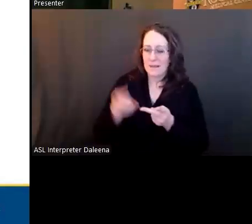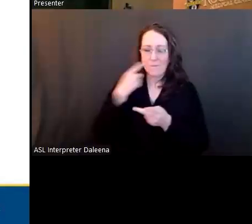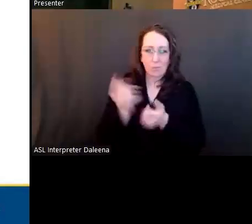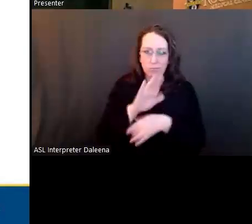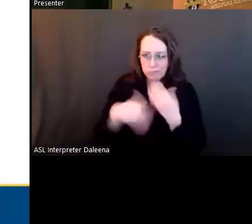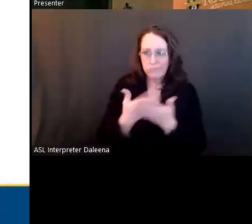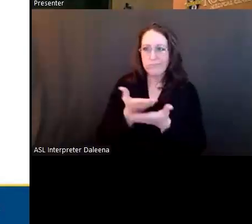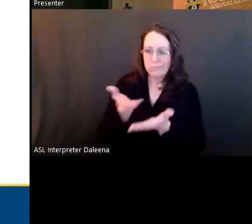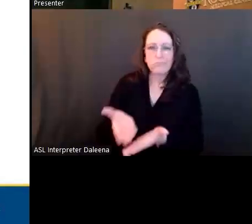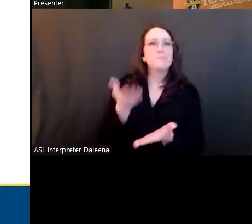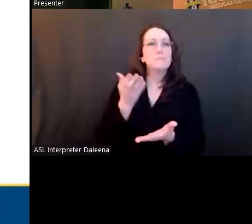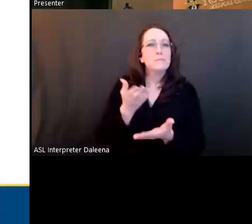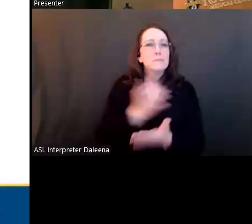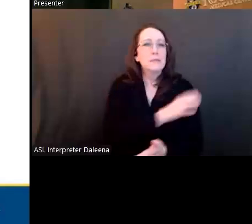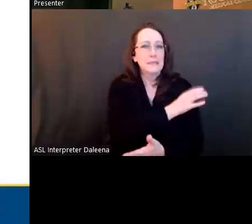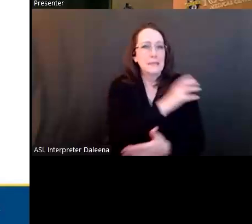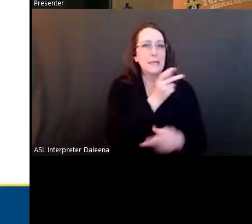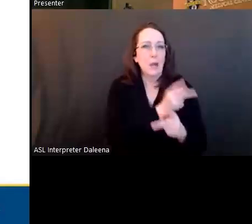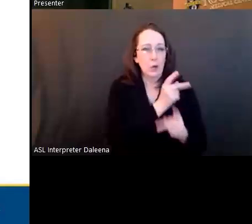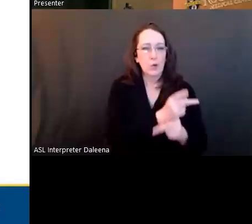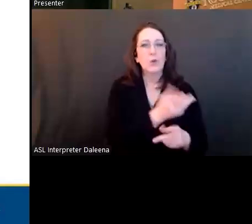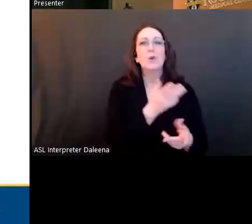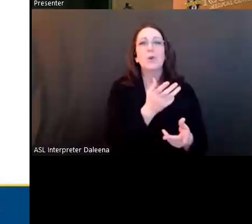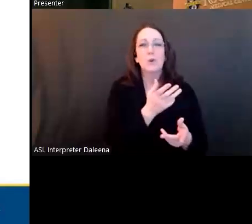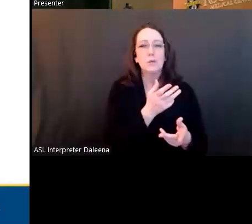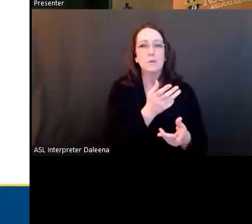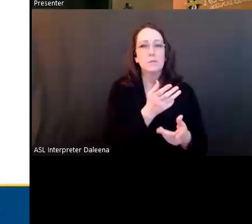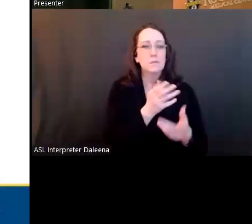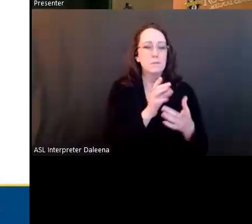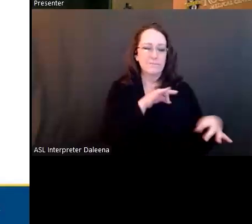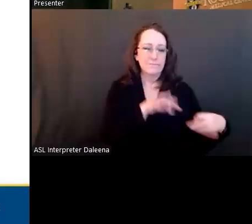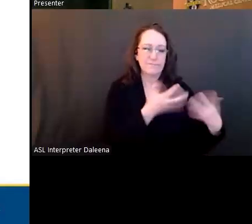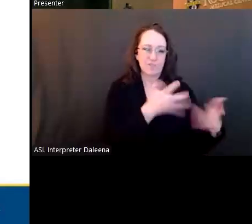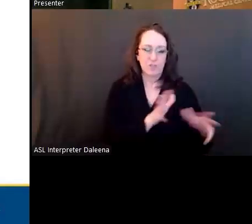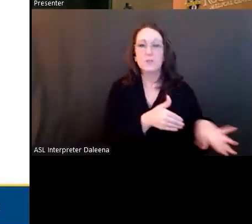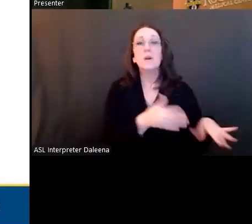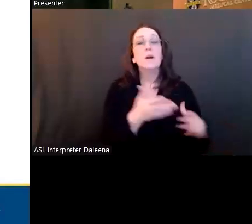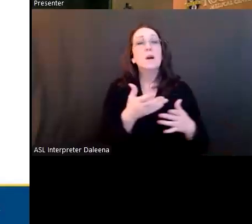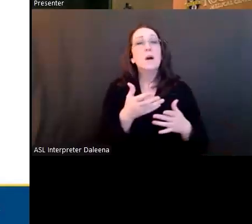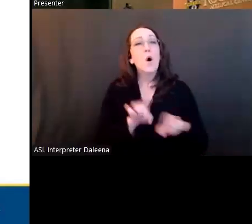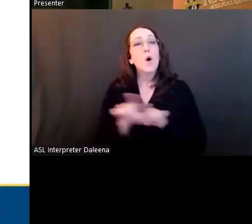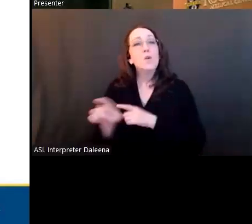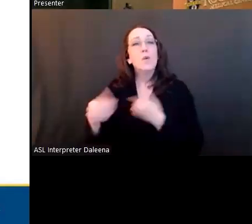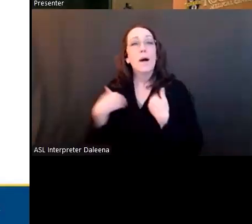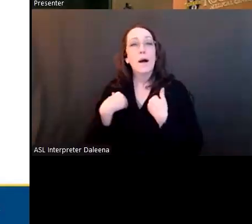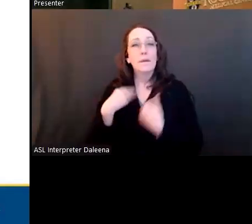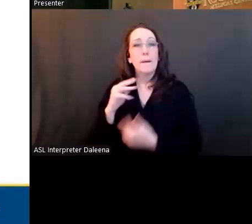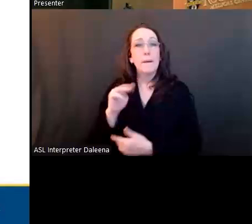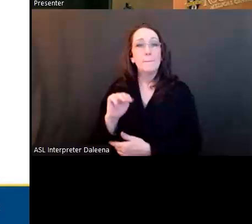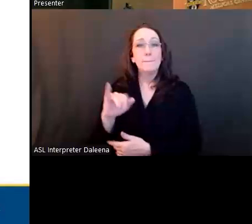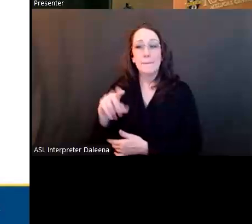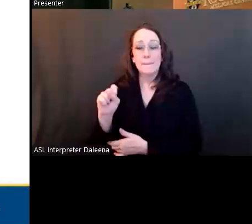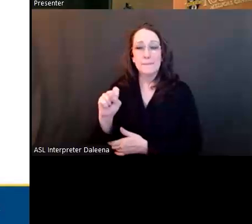our clinical care, which I've just described. We also have our MIPS, outpatient medicine